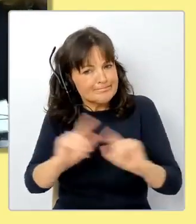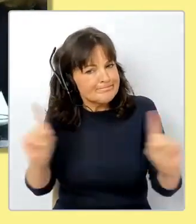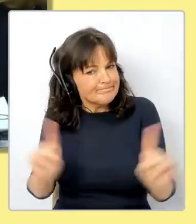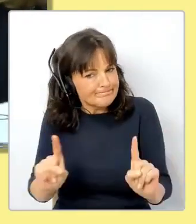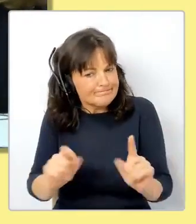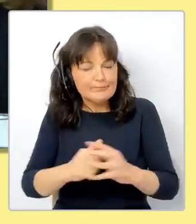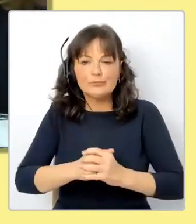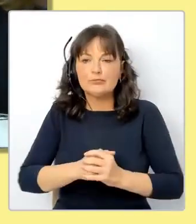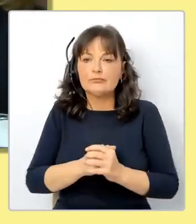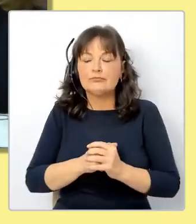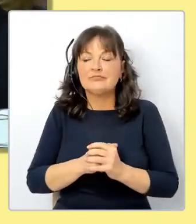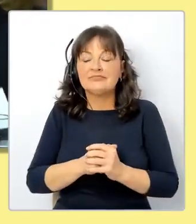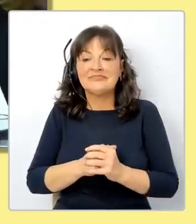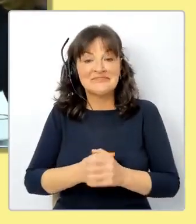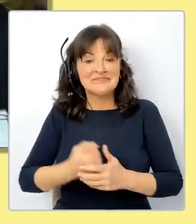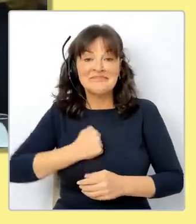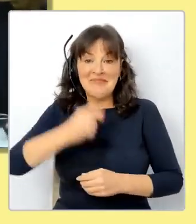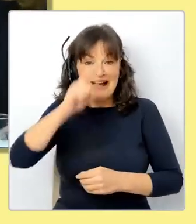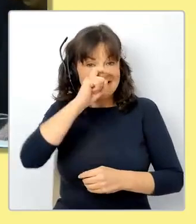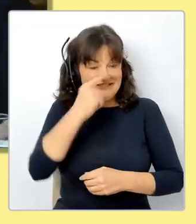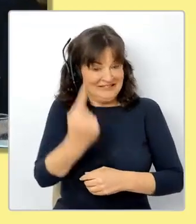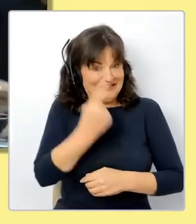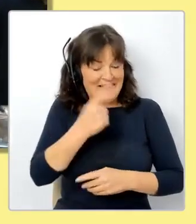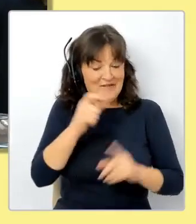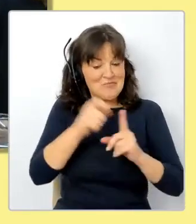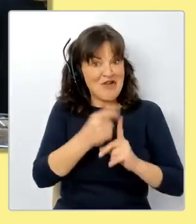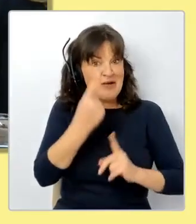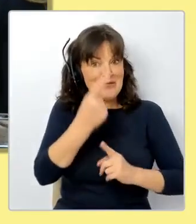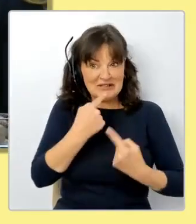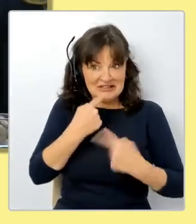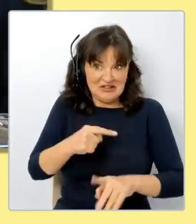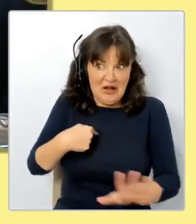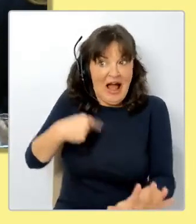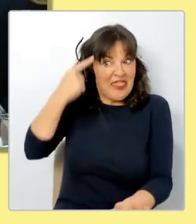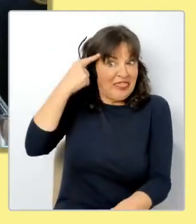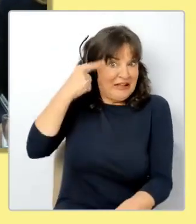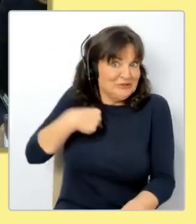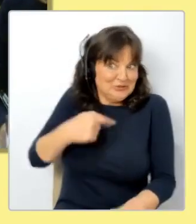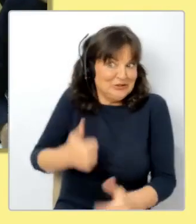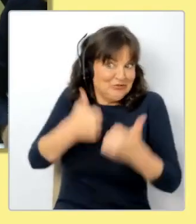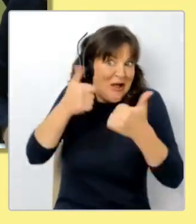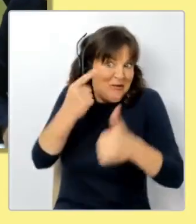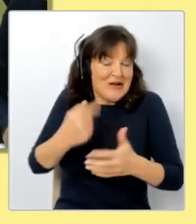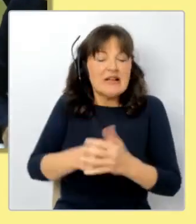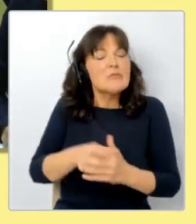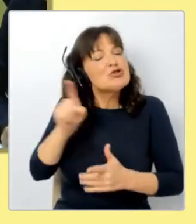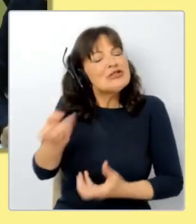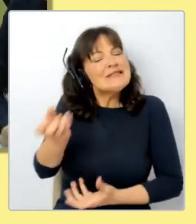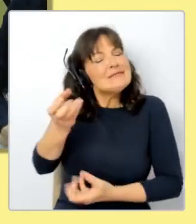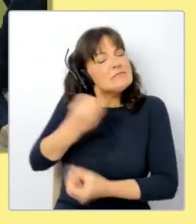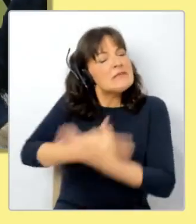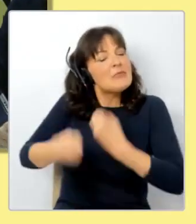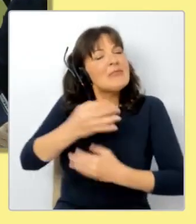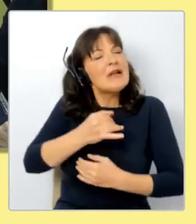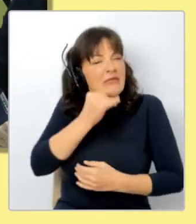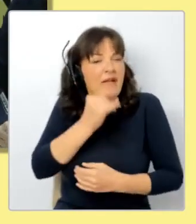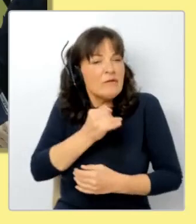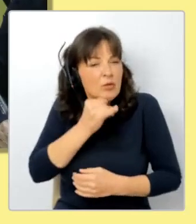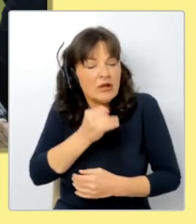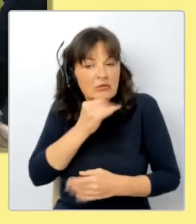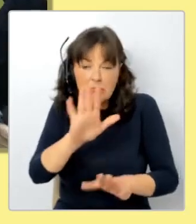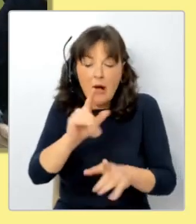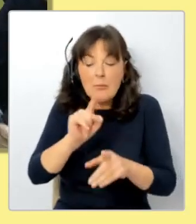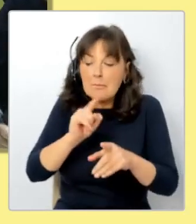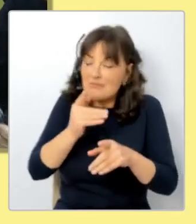and she's a great primary one teacher, I certainly think so. And she tells me that most weeks, before you even